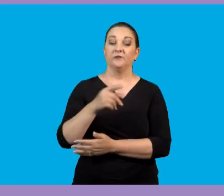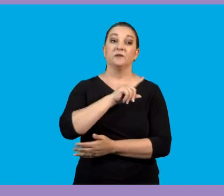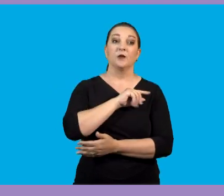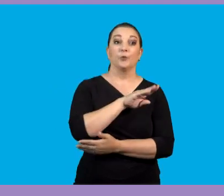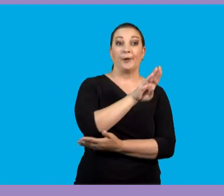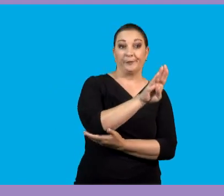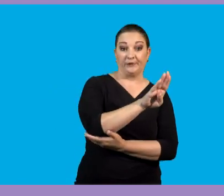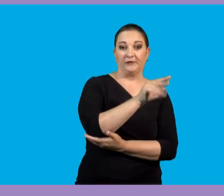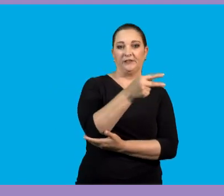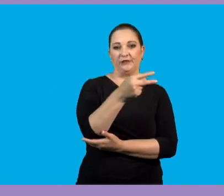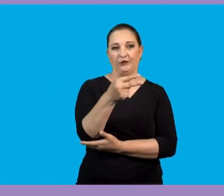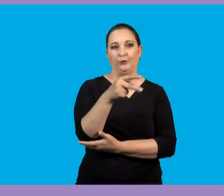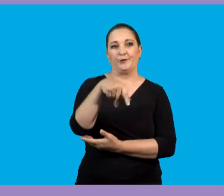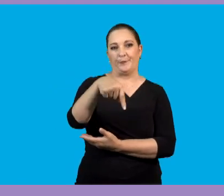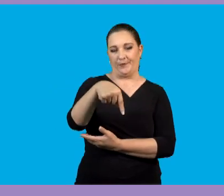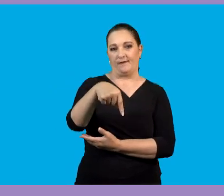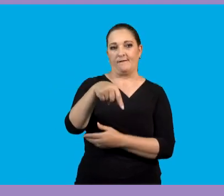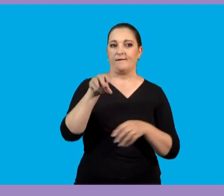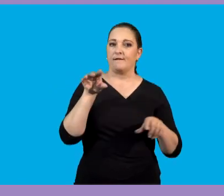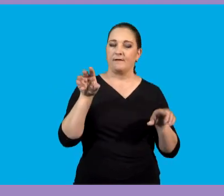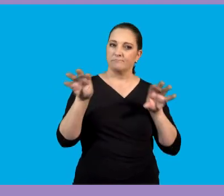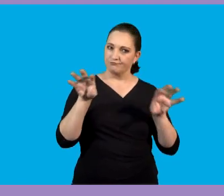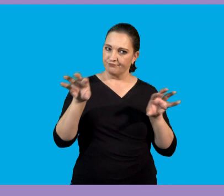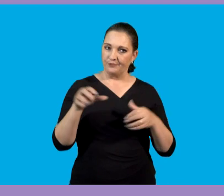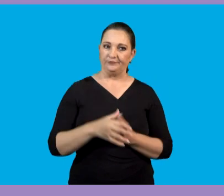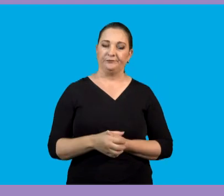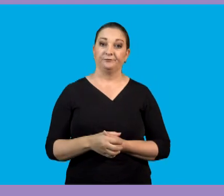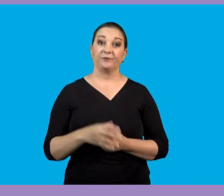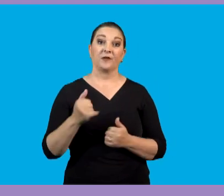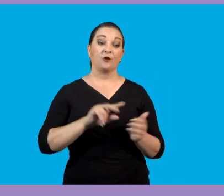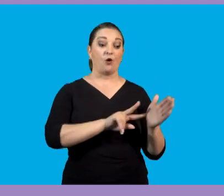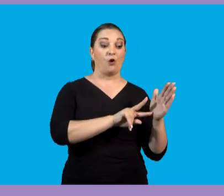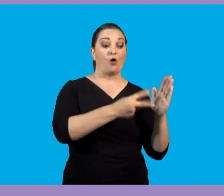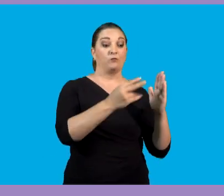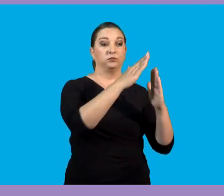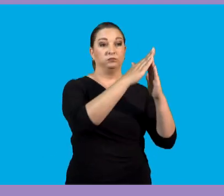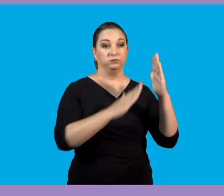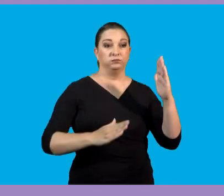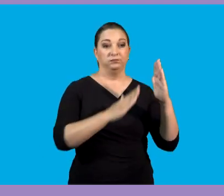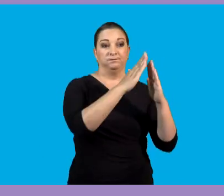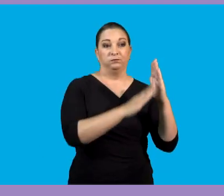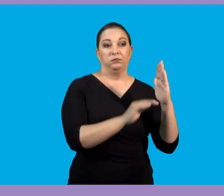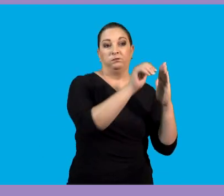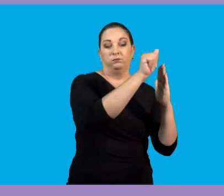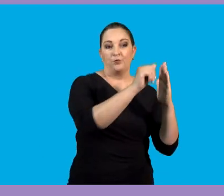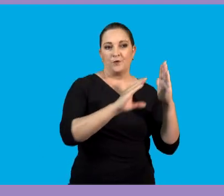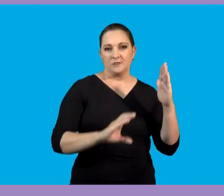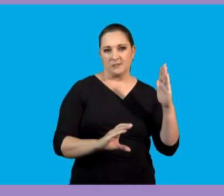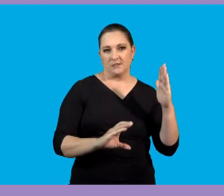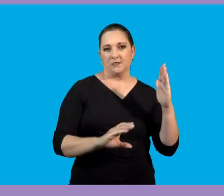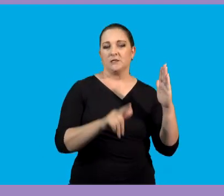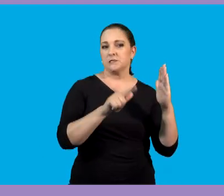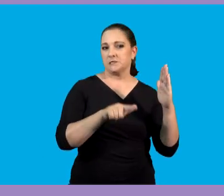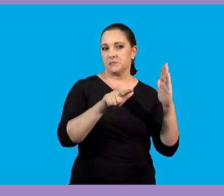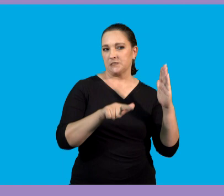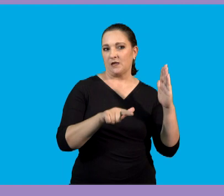to angle P. Then we have the hypotenuse, which is AC in this triangle, and it's been given